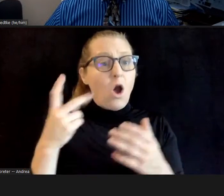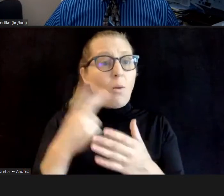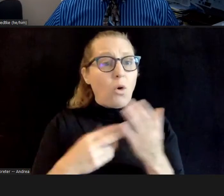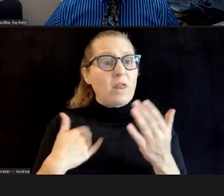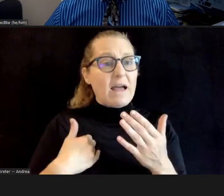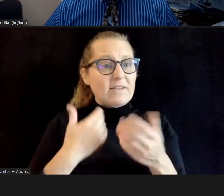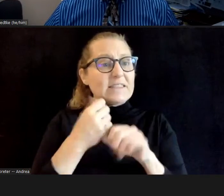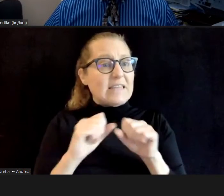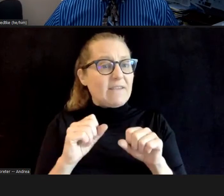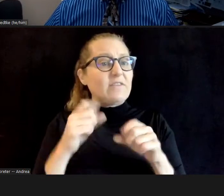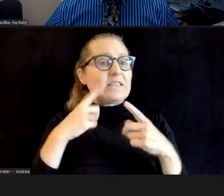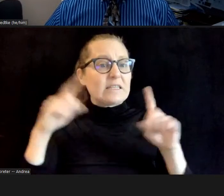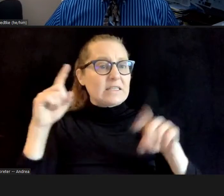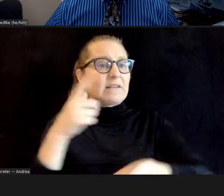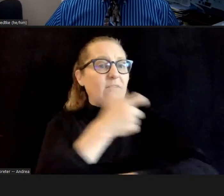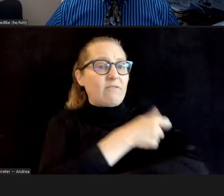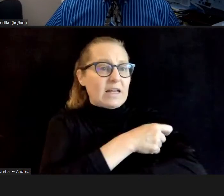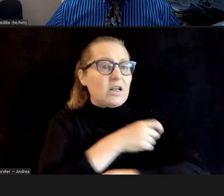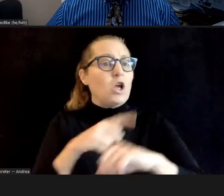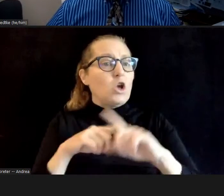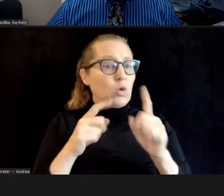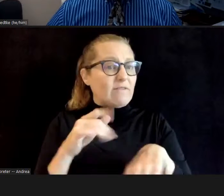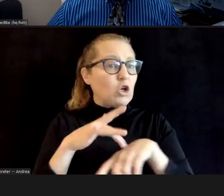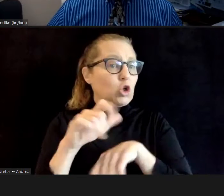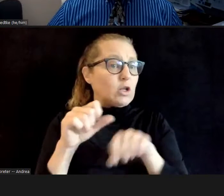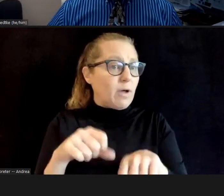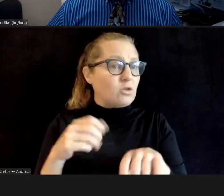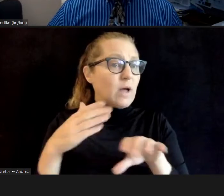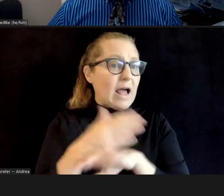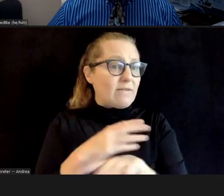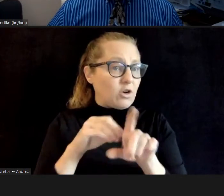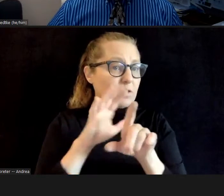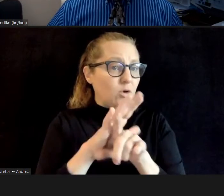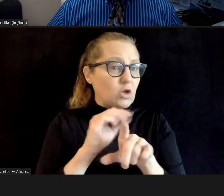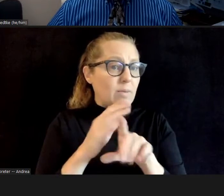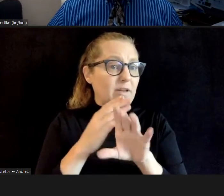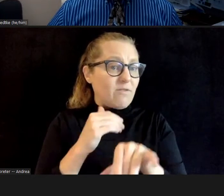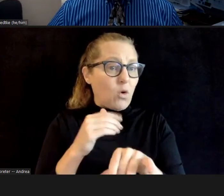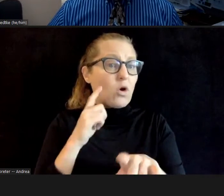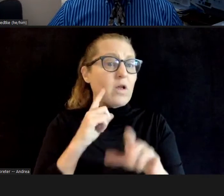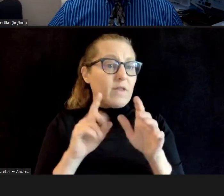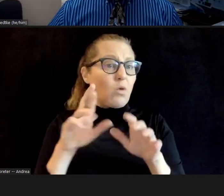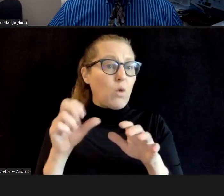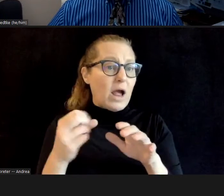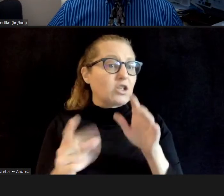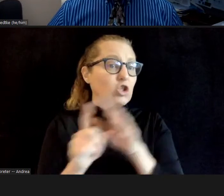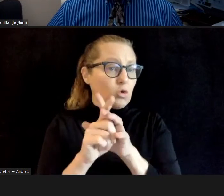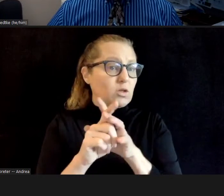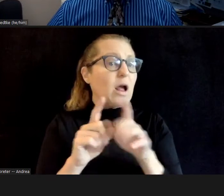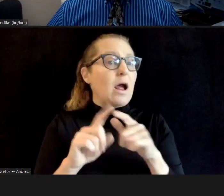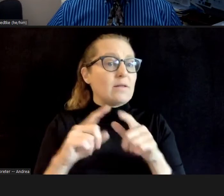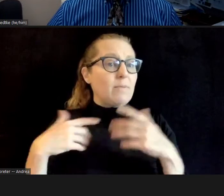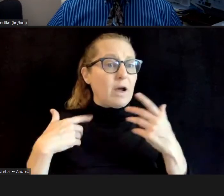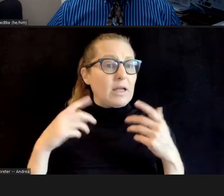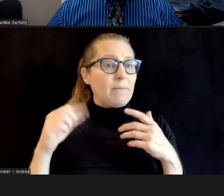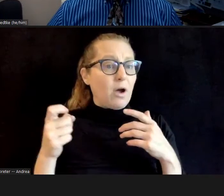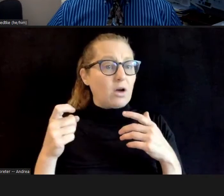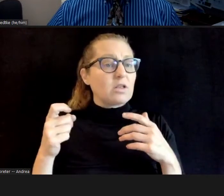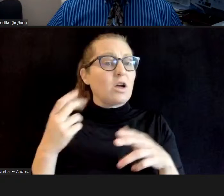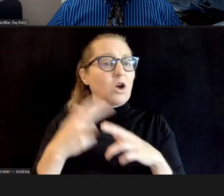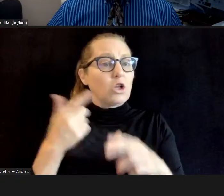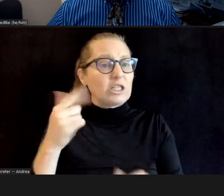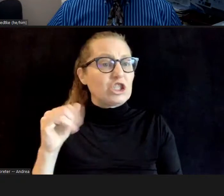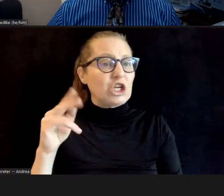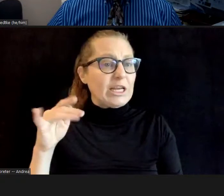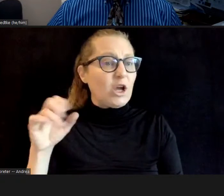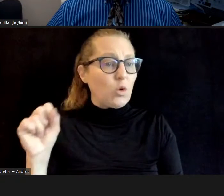vaccines. Given as early as possible after exposure and before the appearance of a rash, the monkeypox vaccine, known as Jynneos,